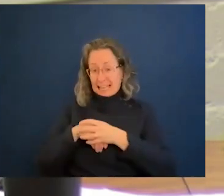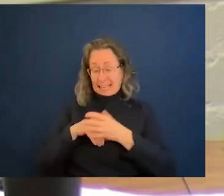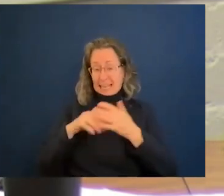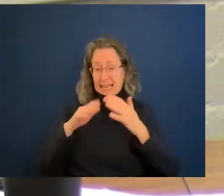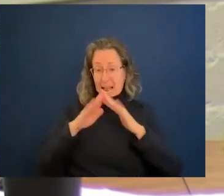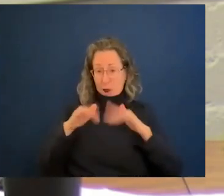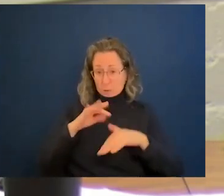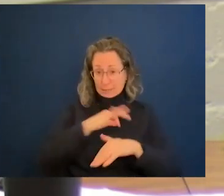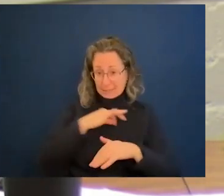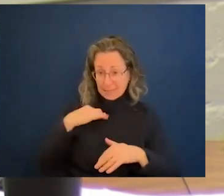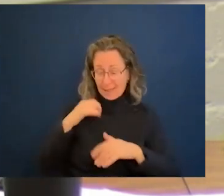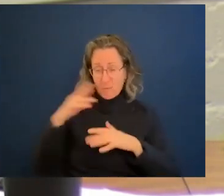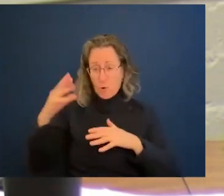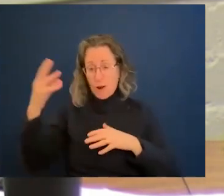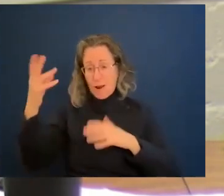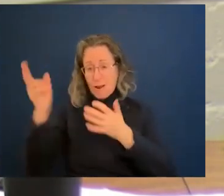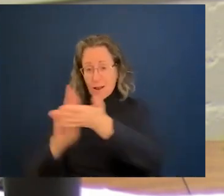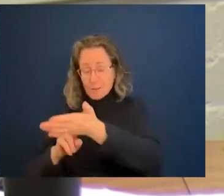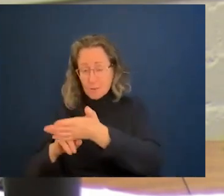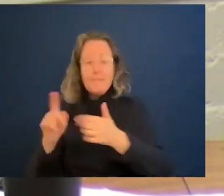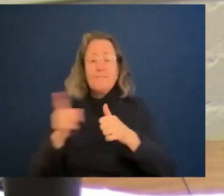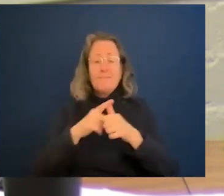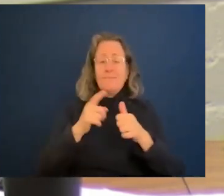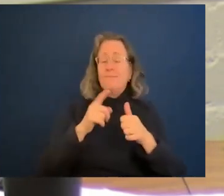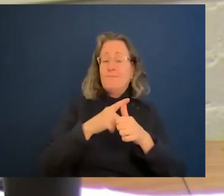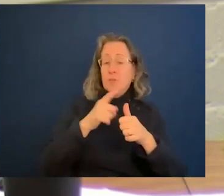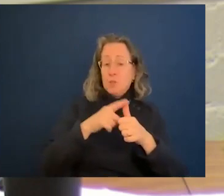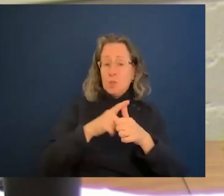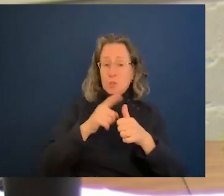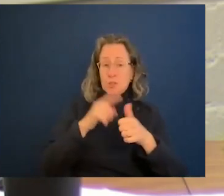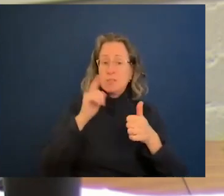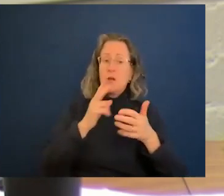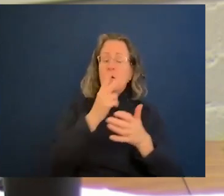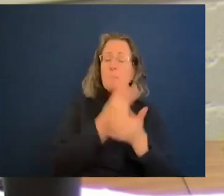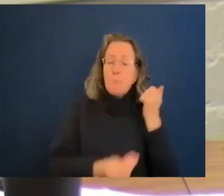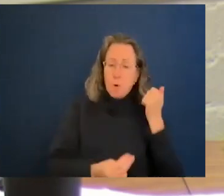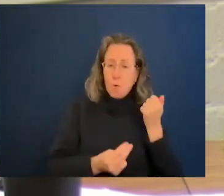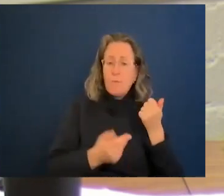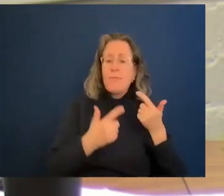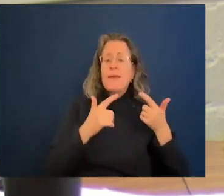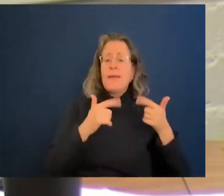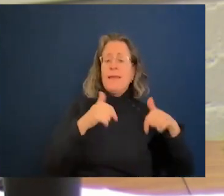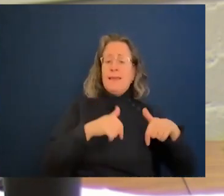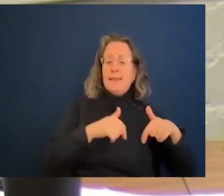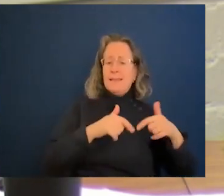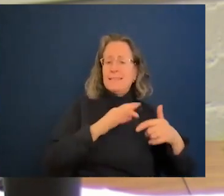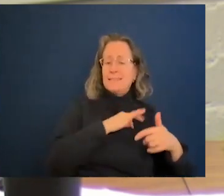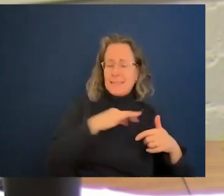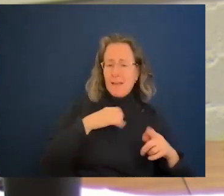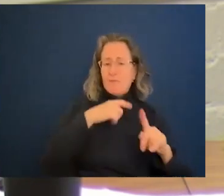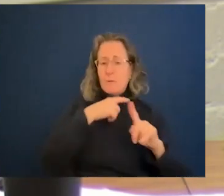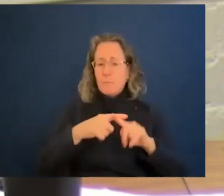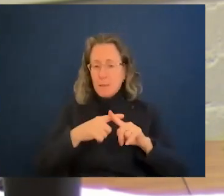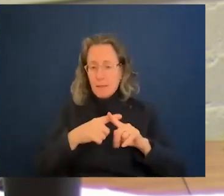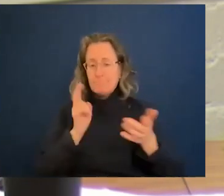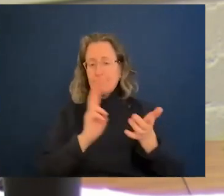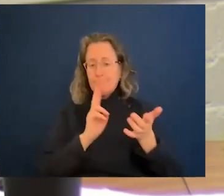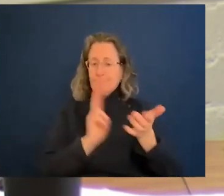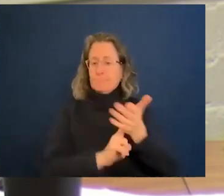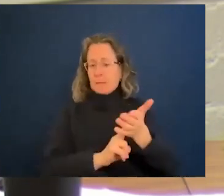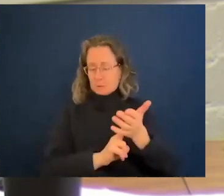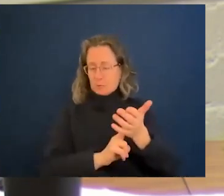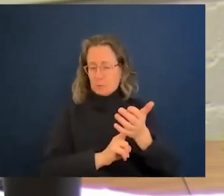first one would be a hybrid Regional contracted EMS model the second would be a dedicated contracted